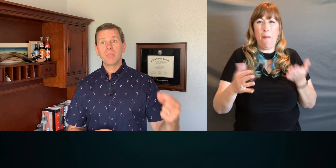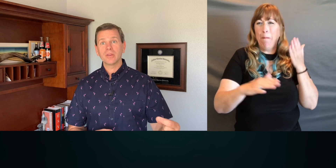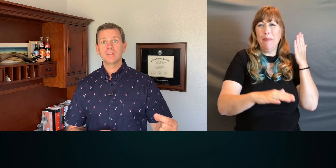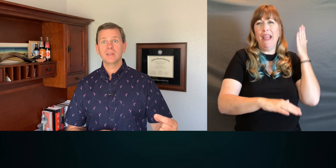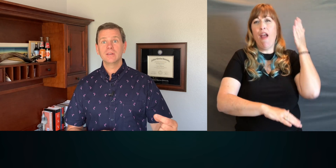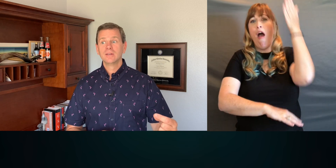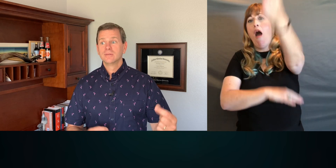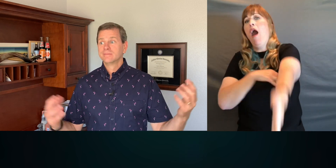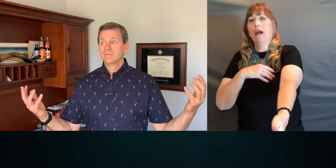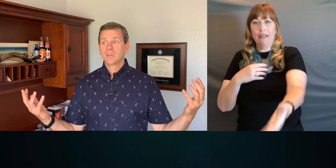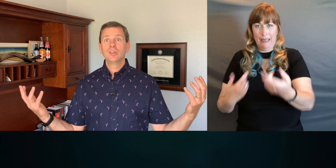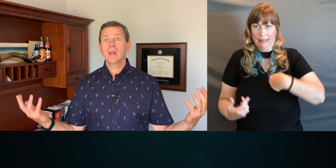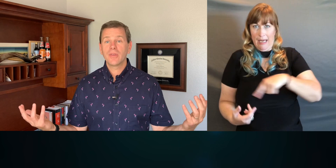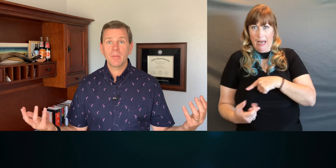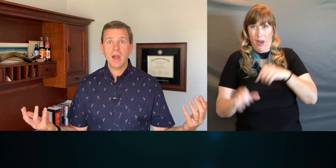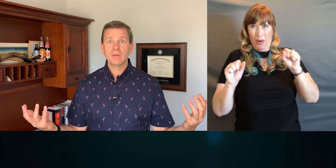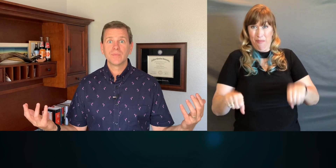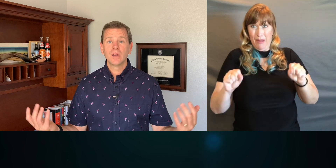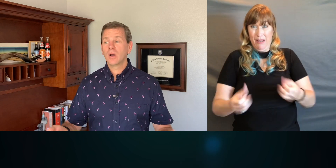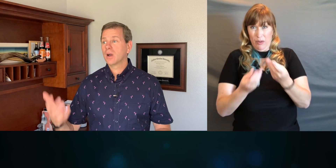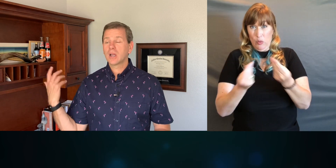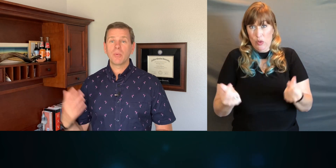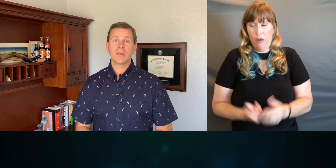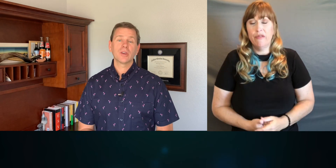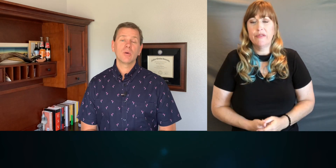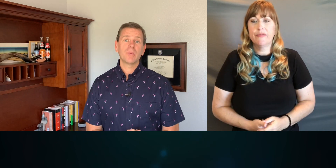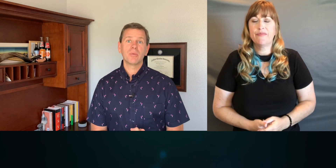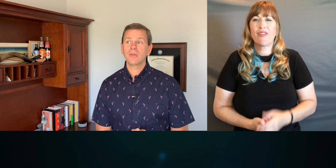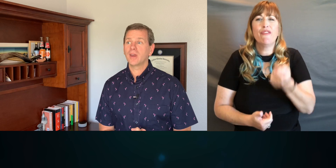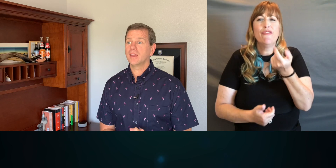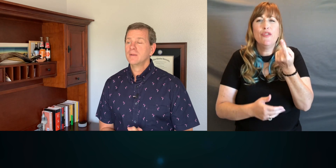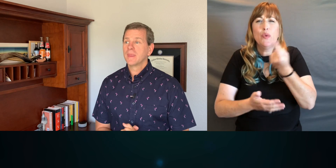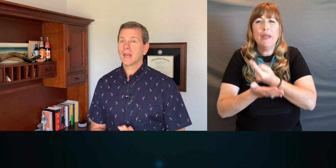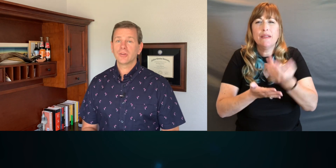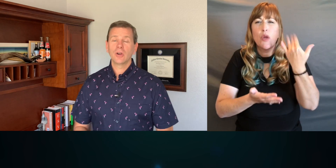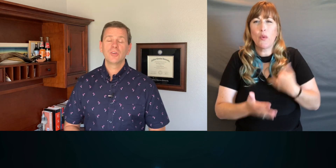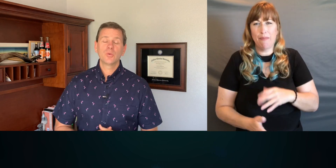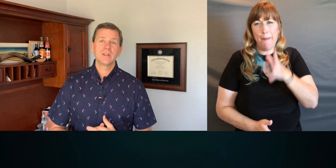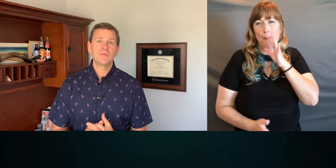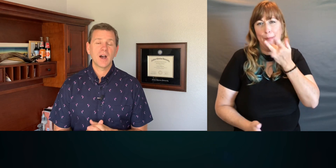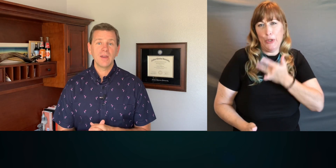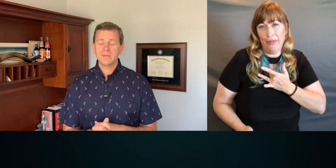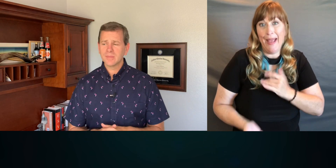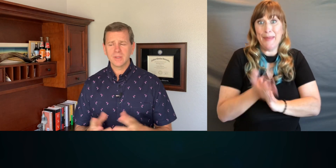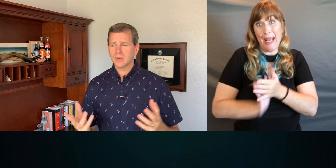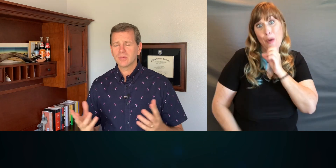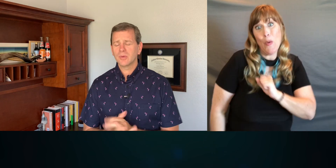our ability to do anything about. A couple weeks ago was my birthday, and I turned